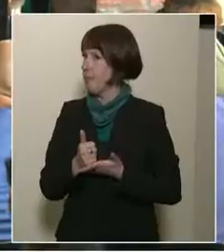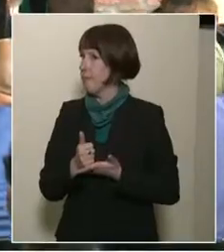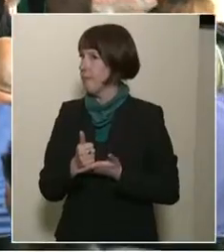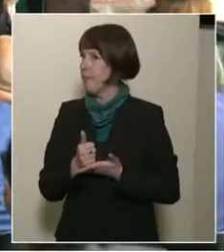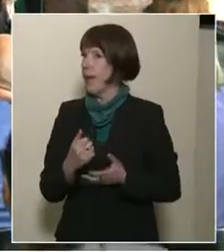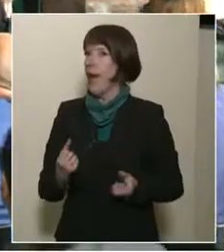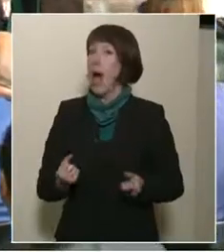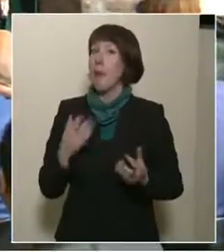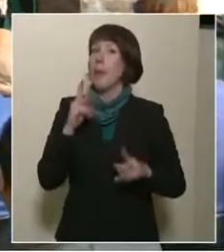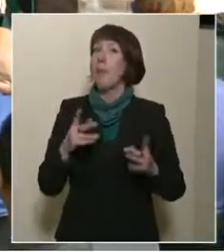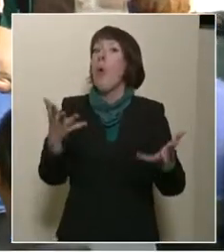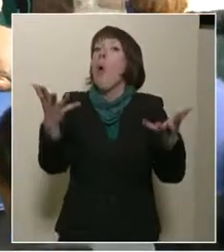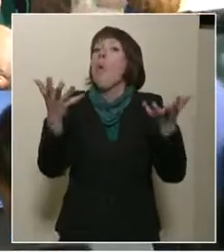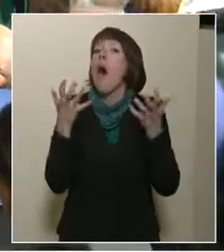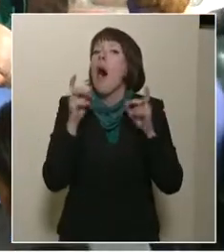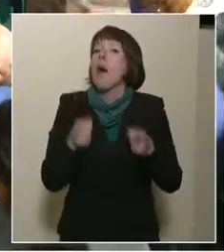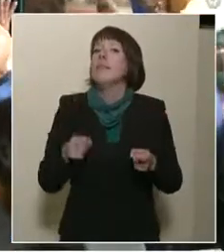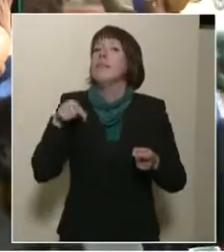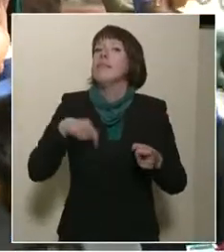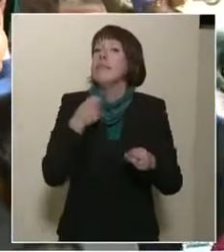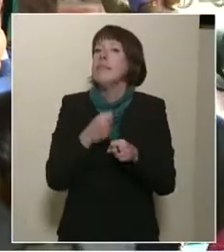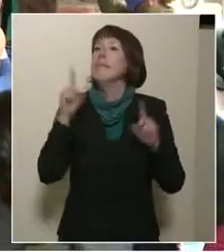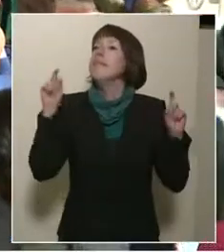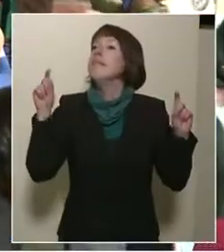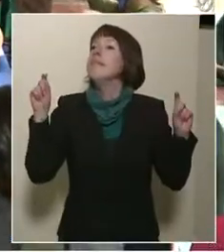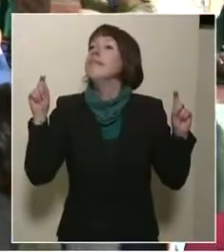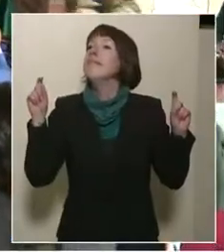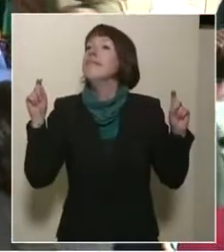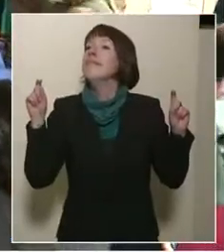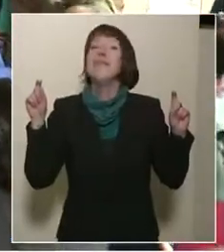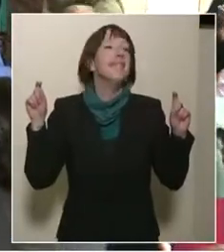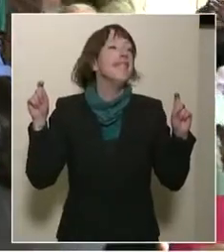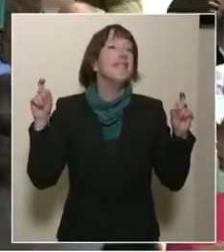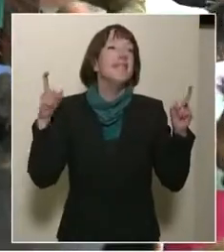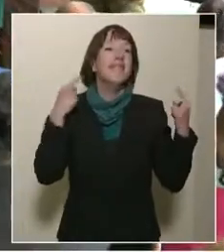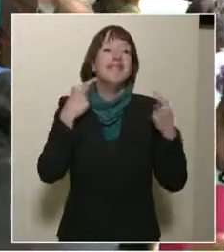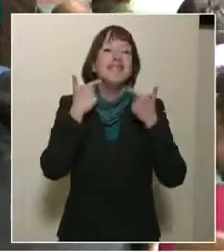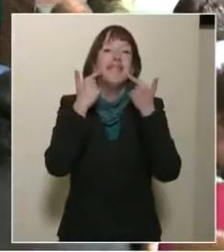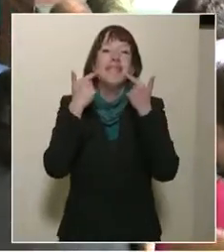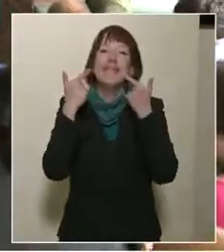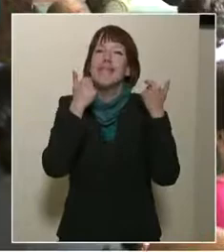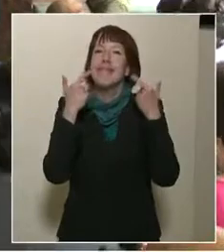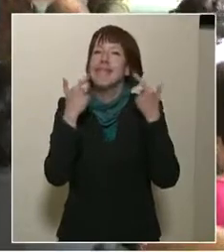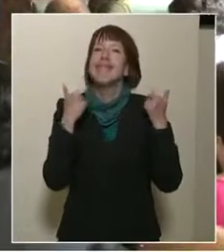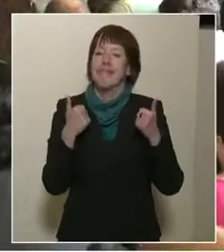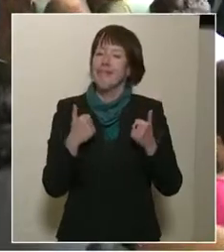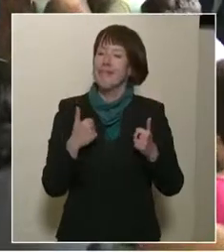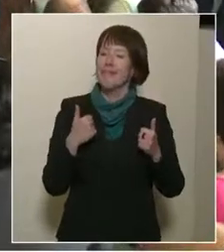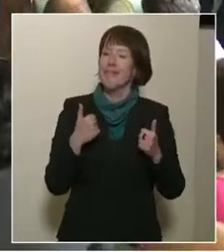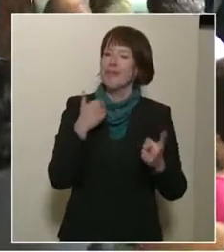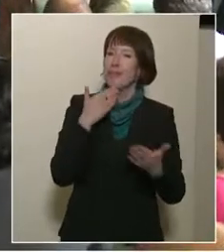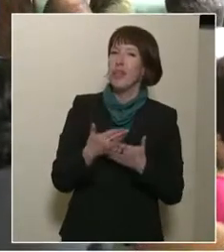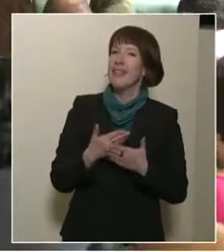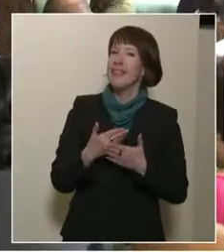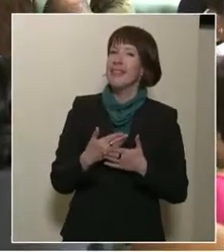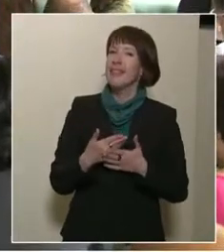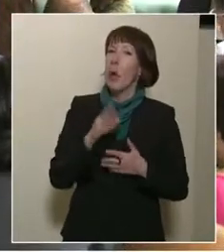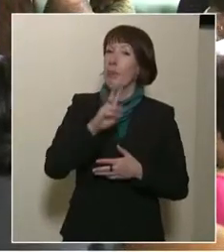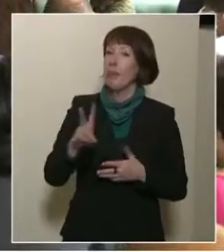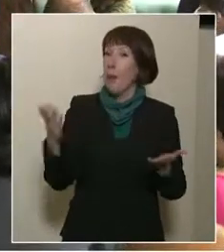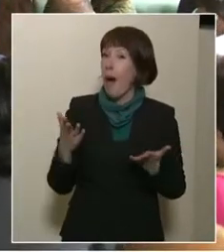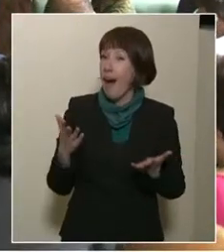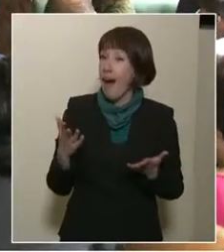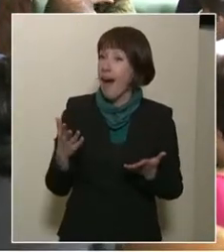people want a grant this year? All right, good. So what's that website again?